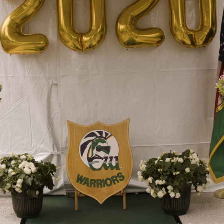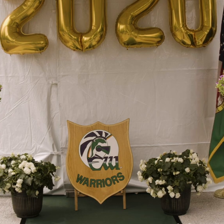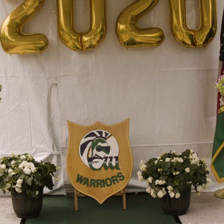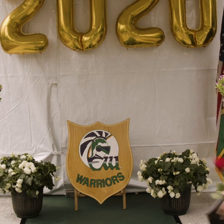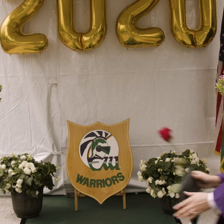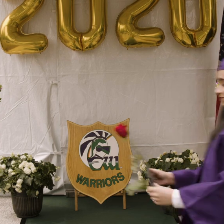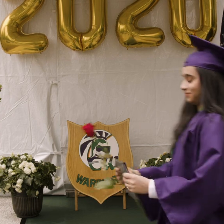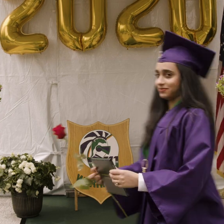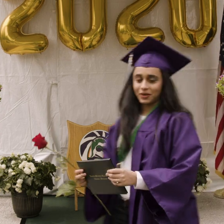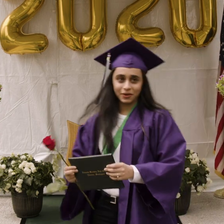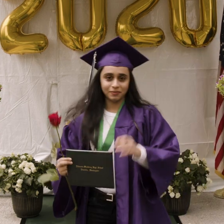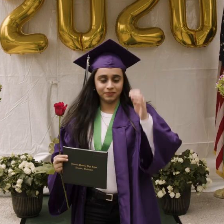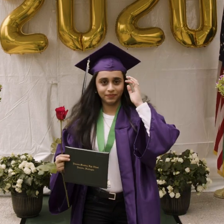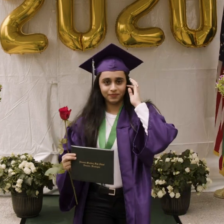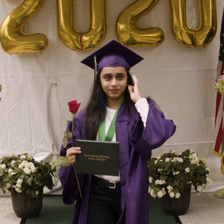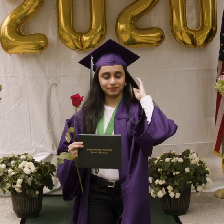Hafsa Emin Iqbal.